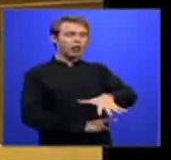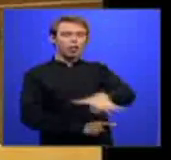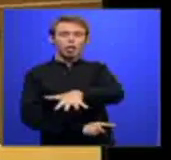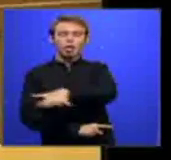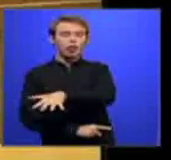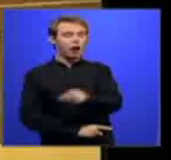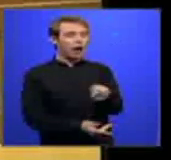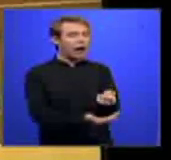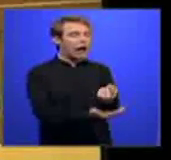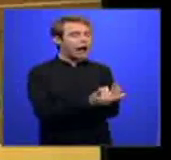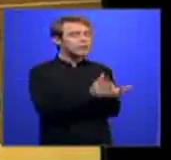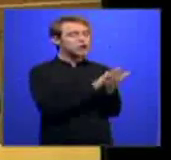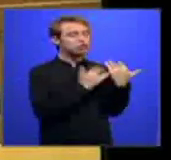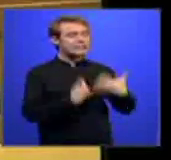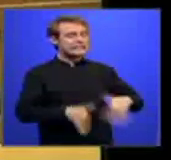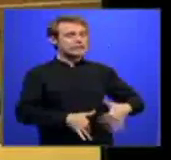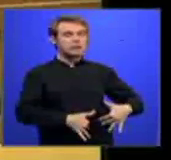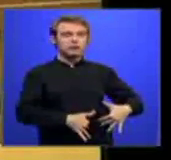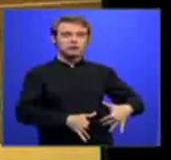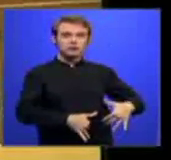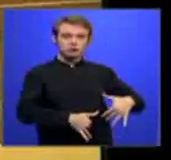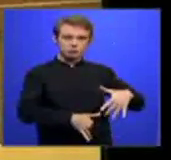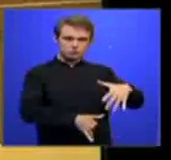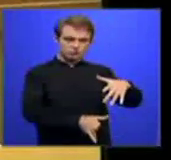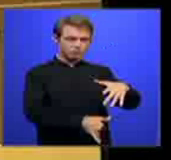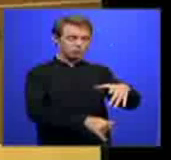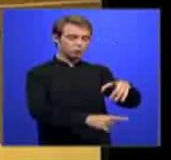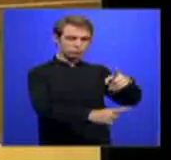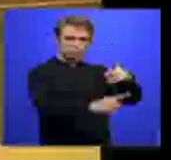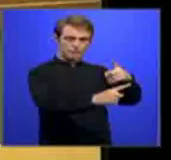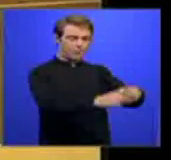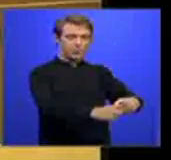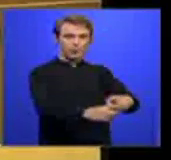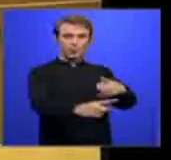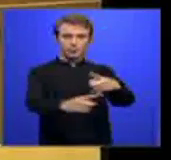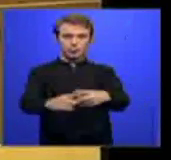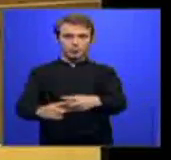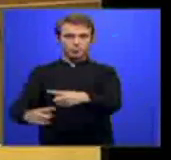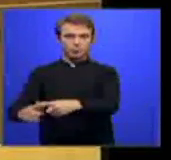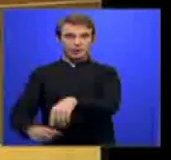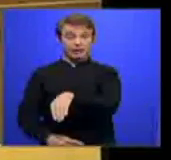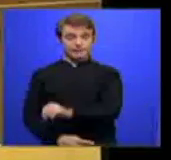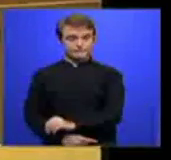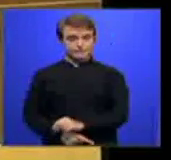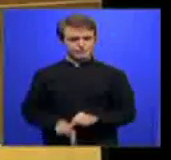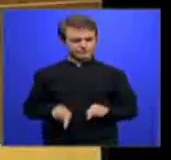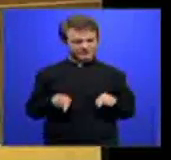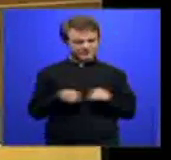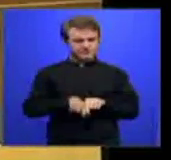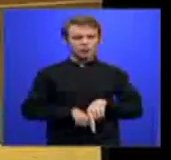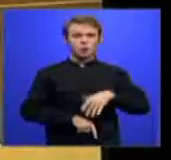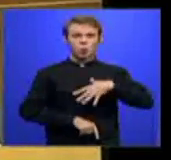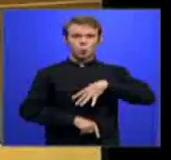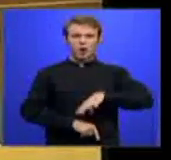Another key lesson is to provide adequate post-settlement support to